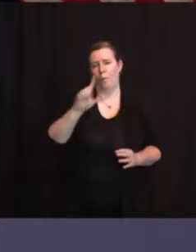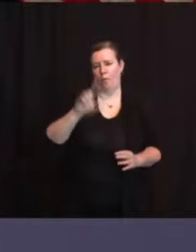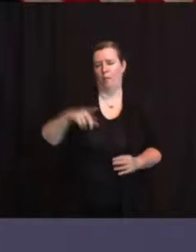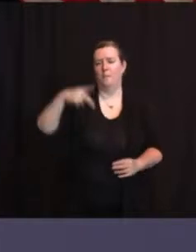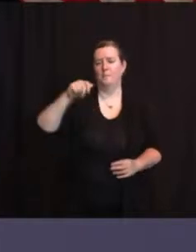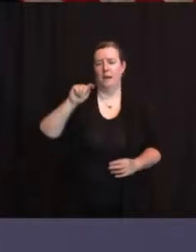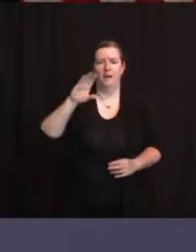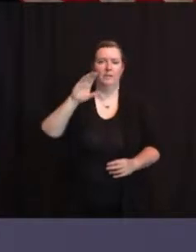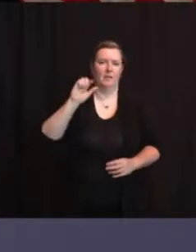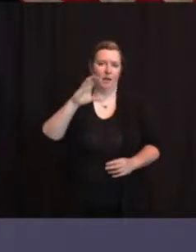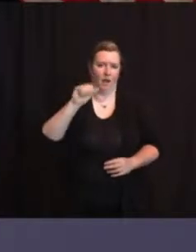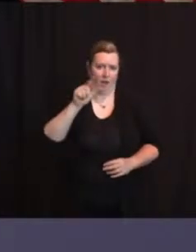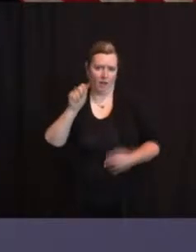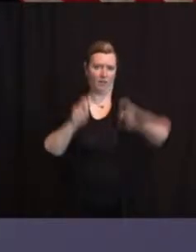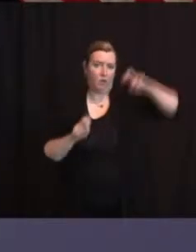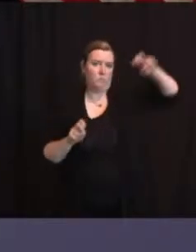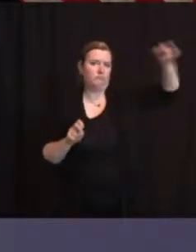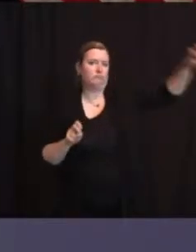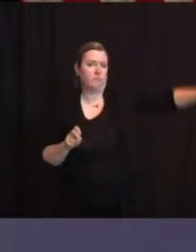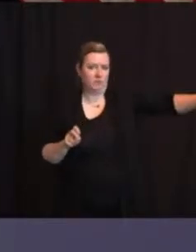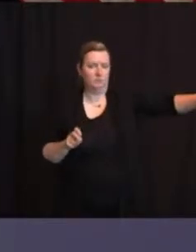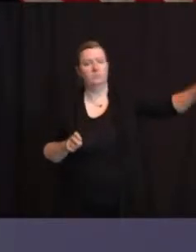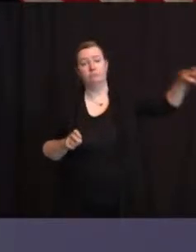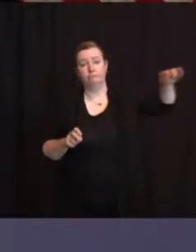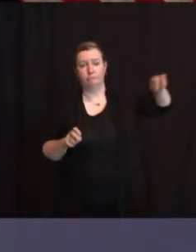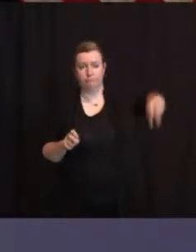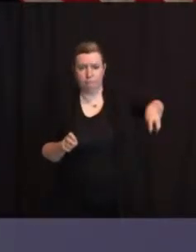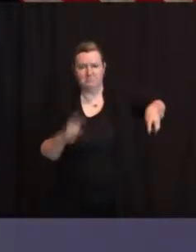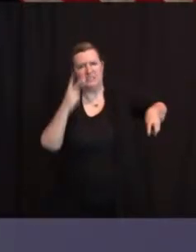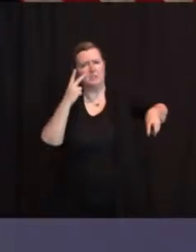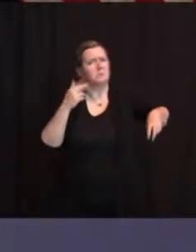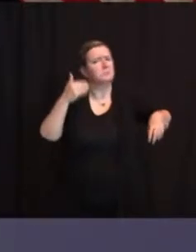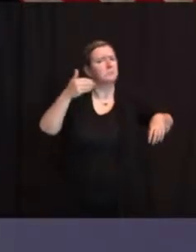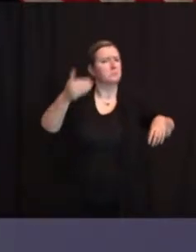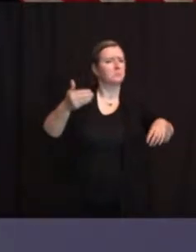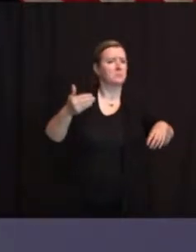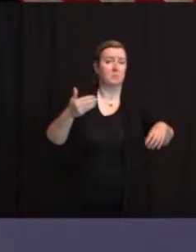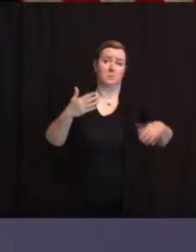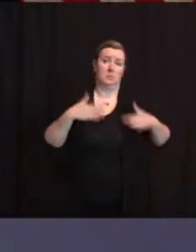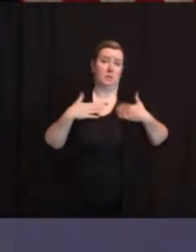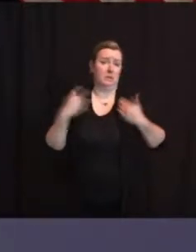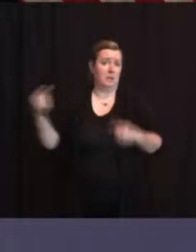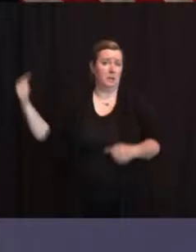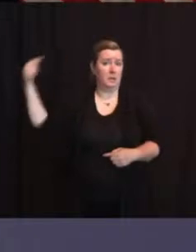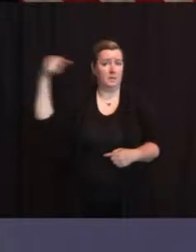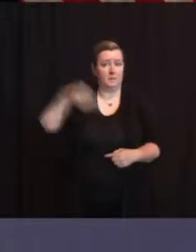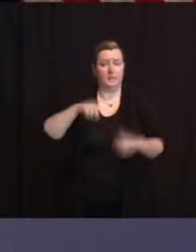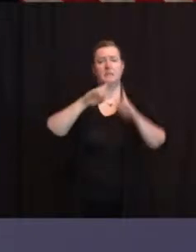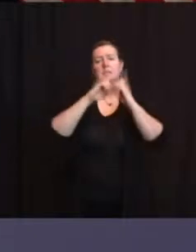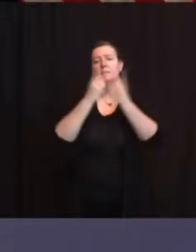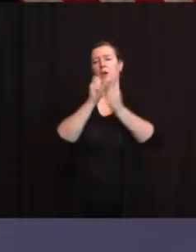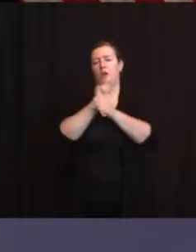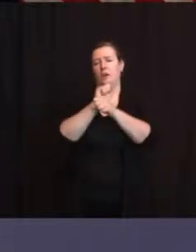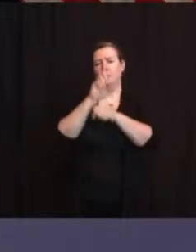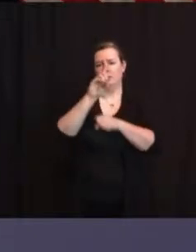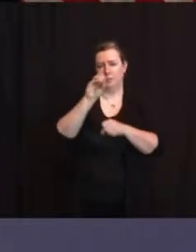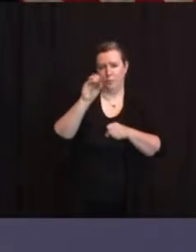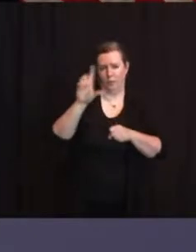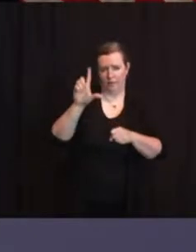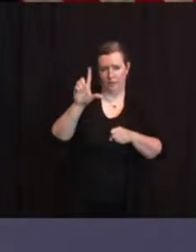left, a guy who's been with us a few times, and I'm happy to have him back, the Department of Labor and Workforce Development Commissioner